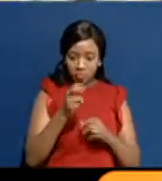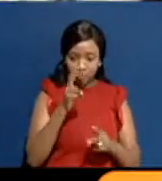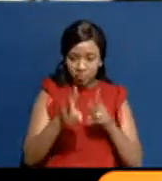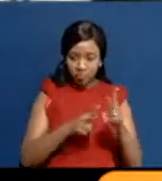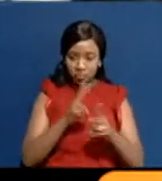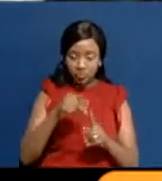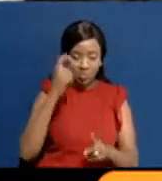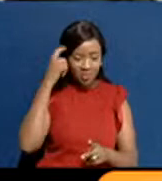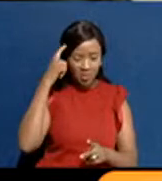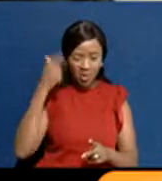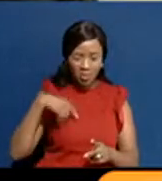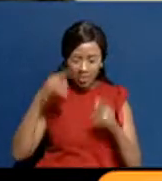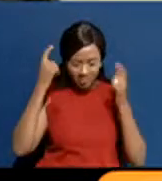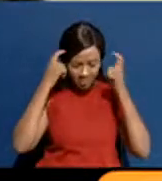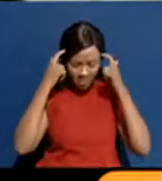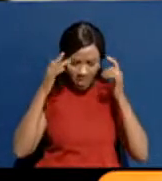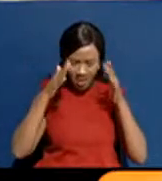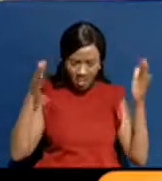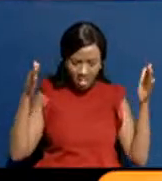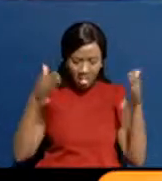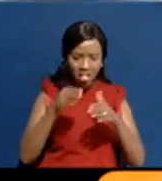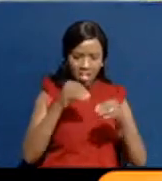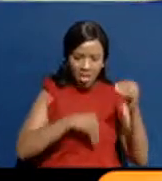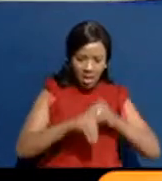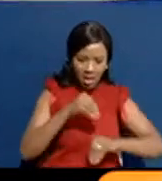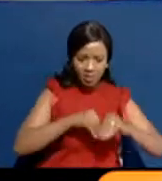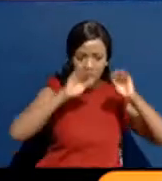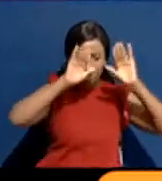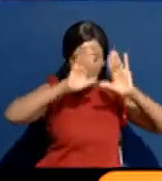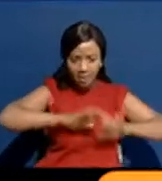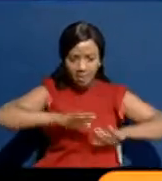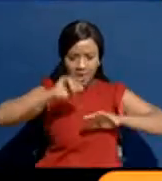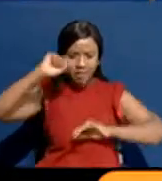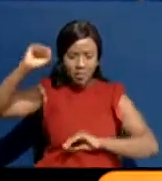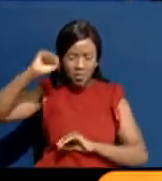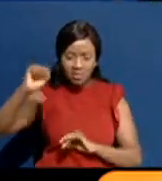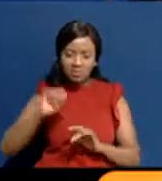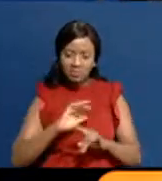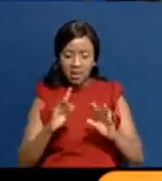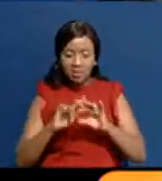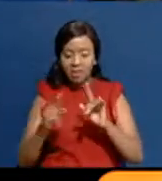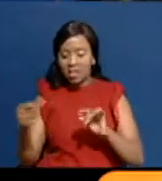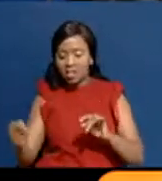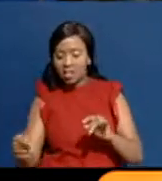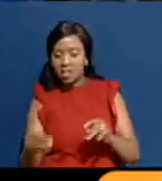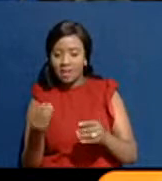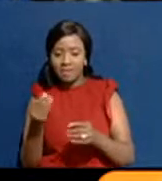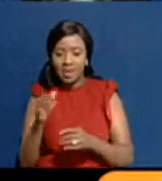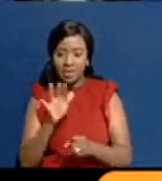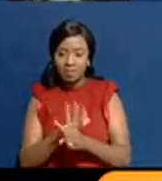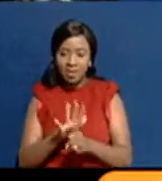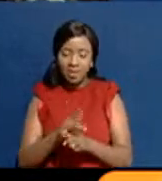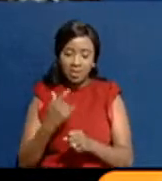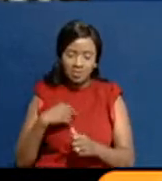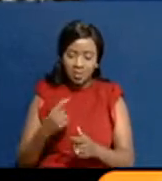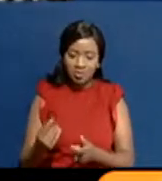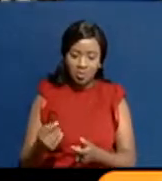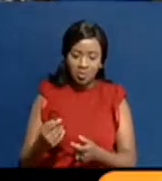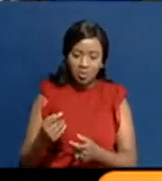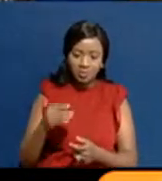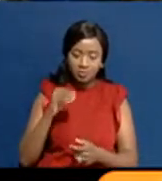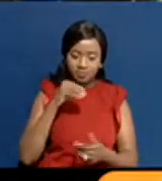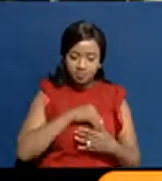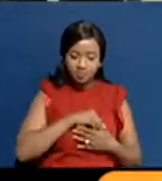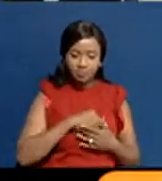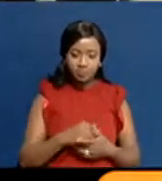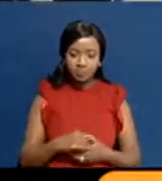all fixed on elections and the politics and campaigns, I think most of the money was going into that. Some contractors hired by